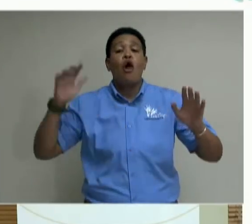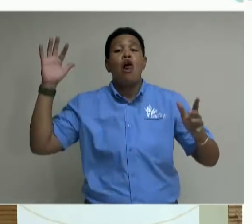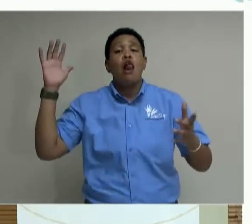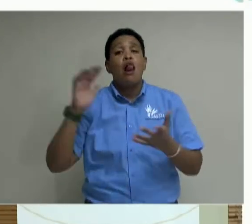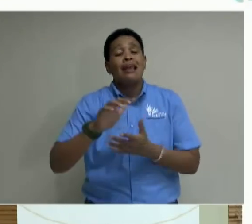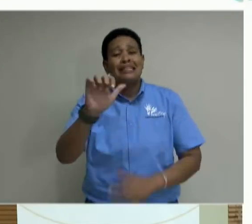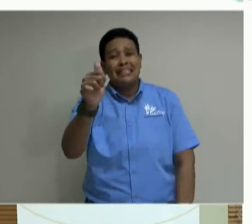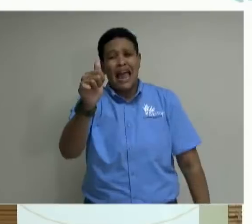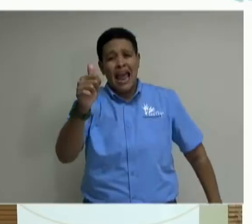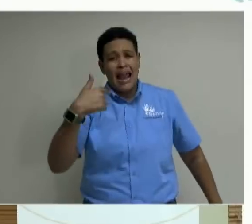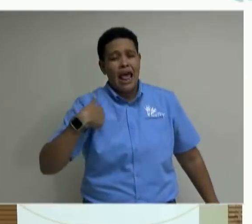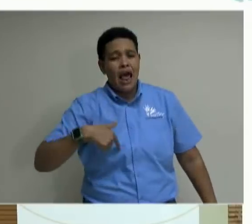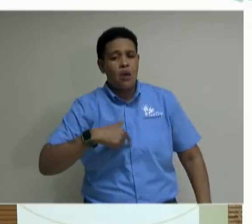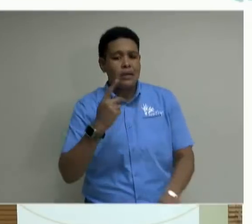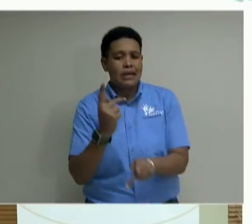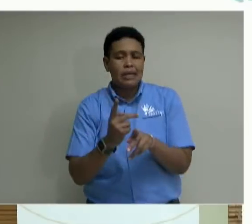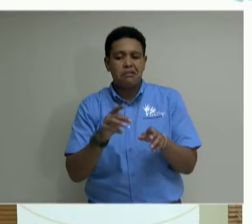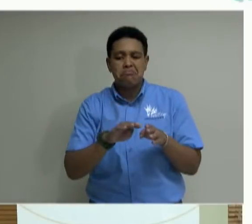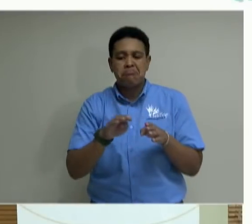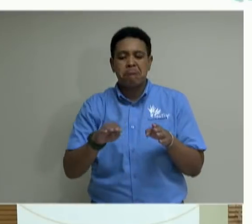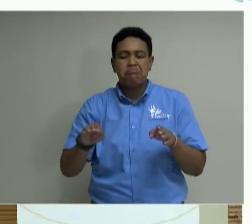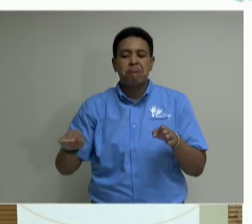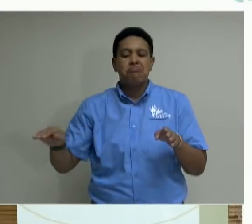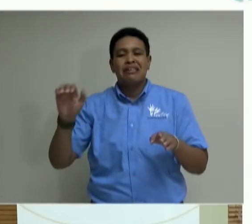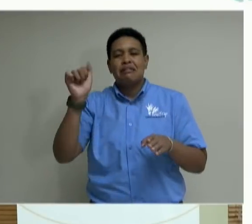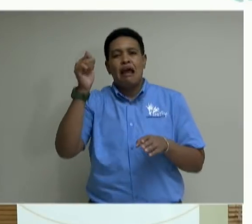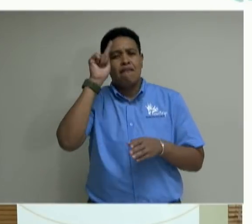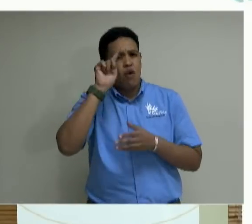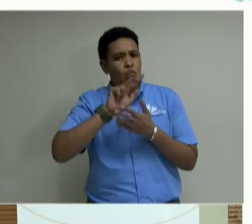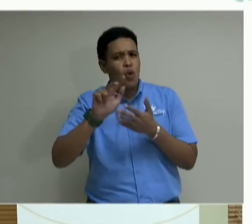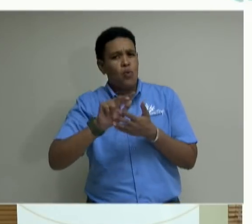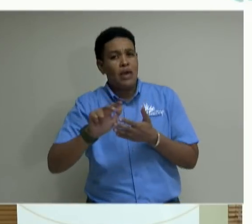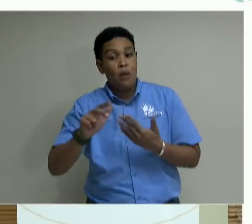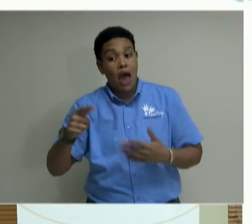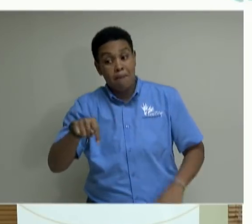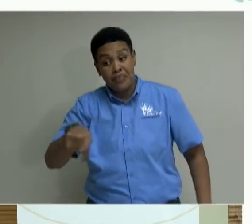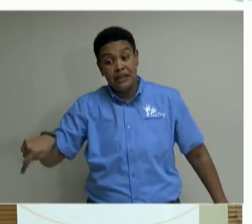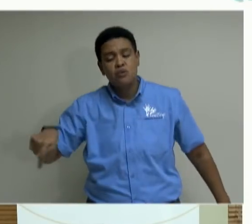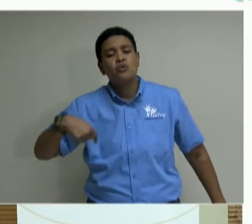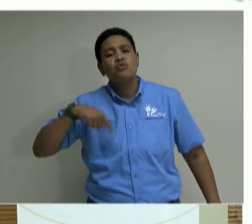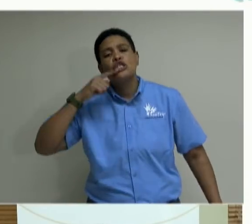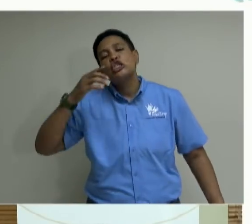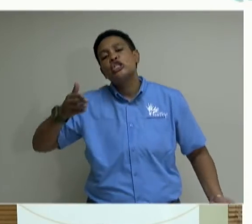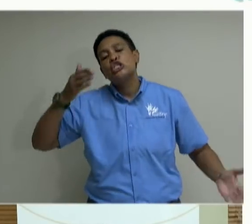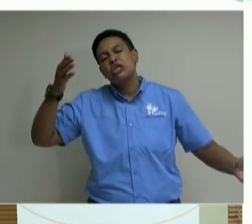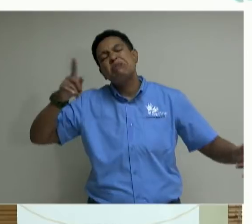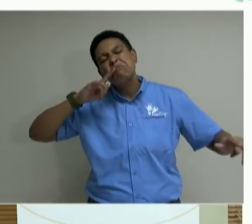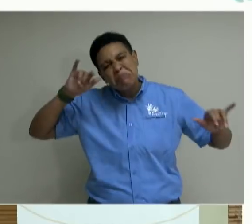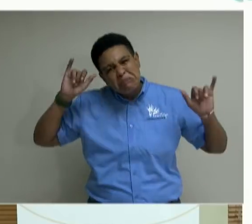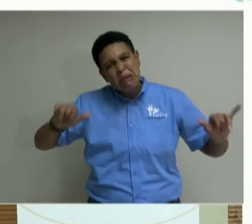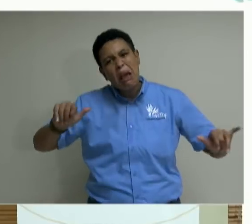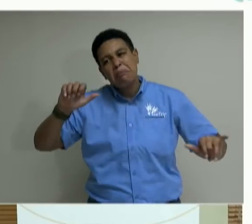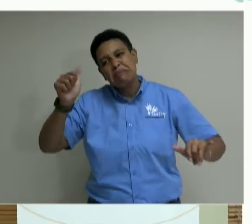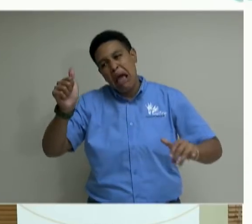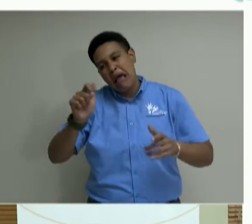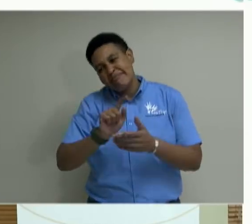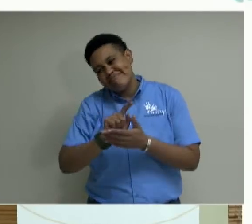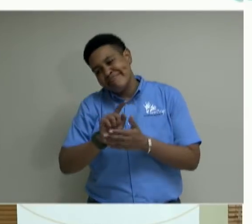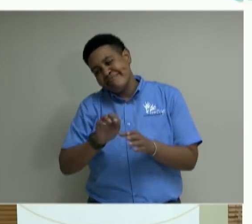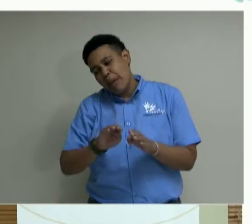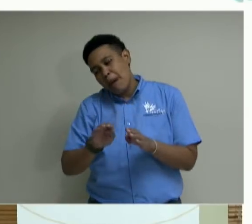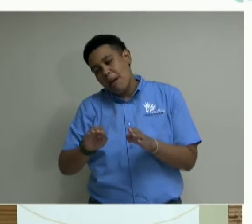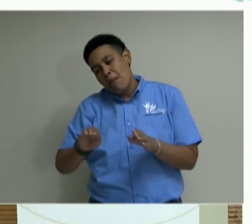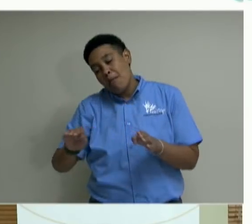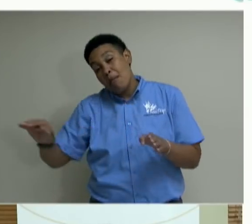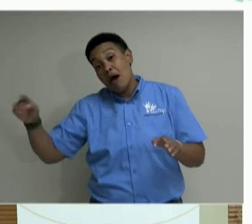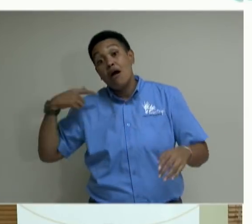been plateauing at 10 for the last 3 or so weeks, and this week suggests that we're going to be along the same trend. Now, our hope